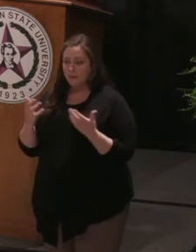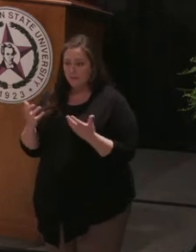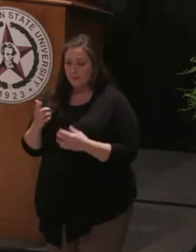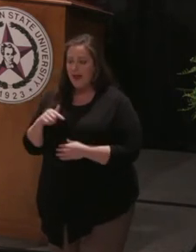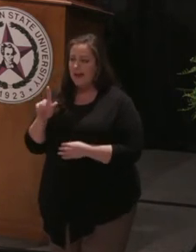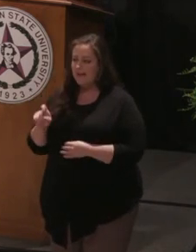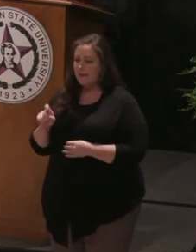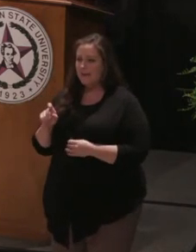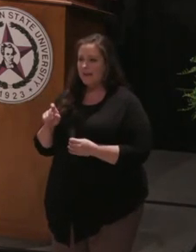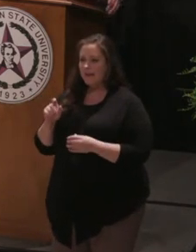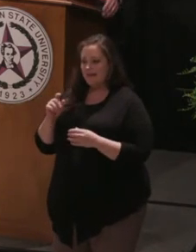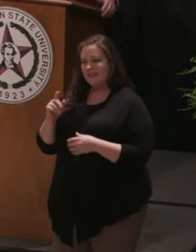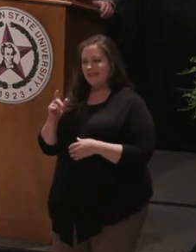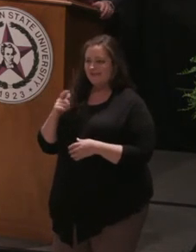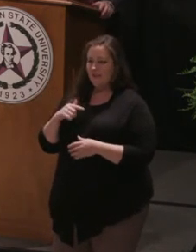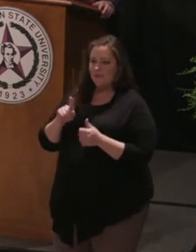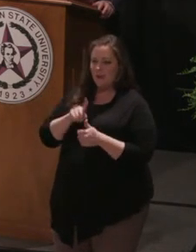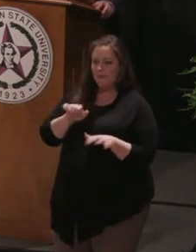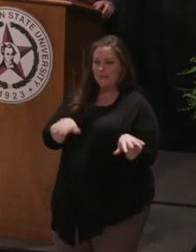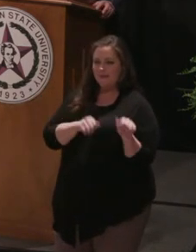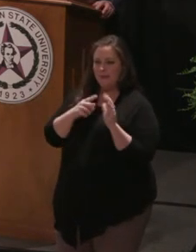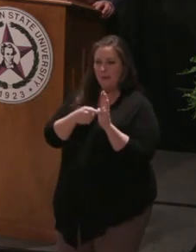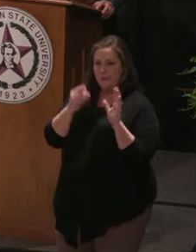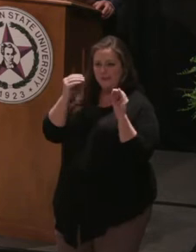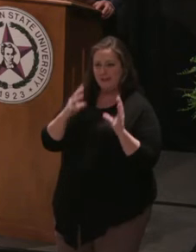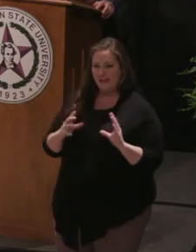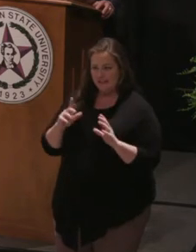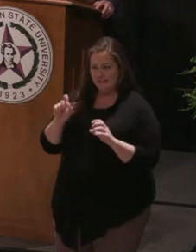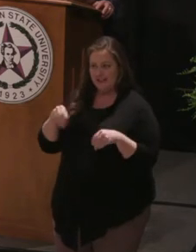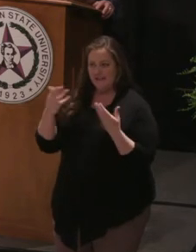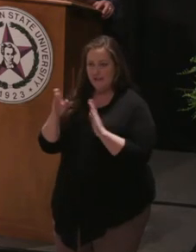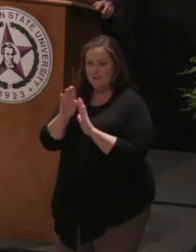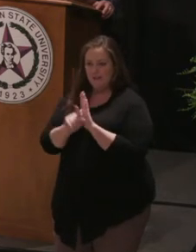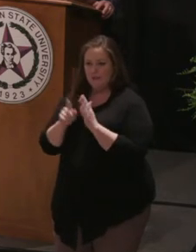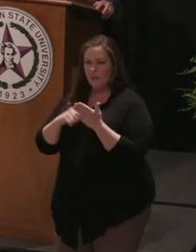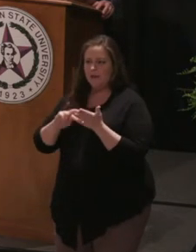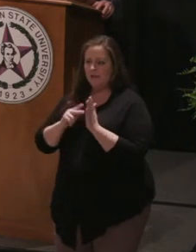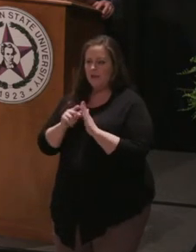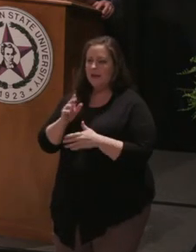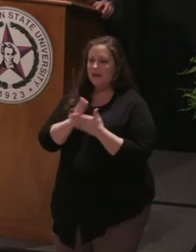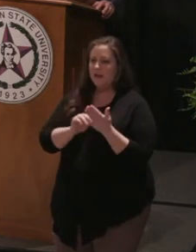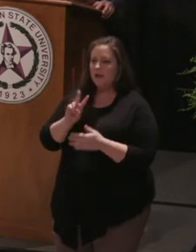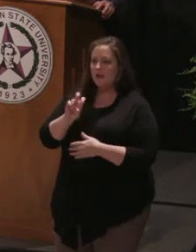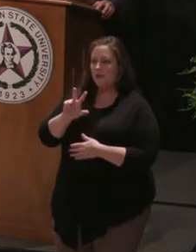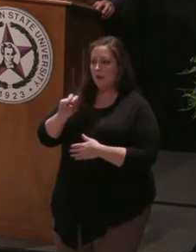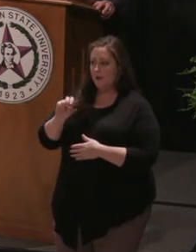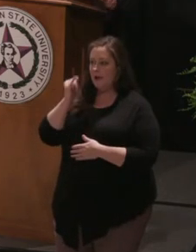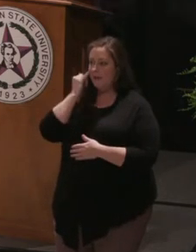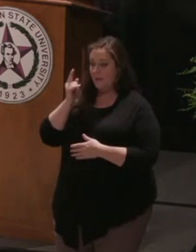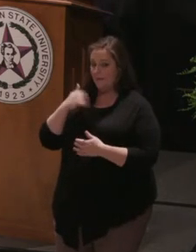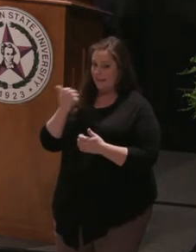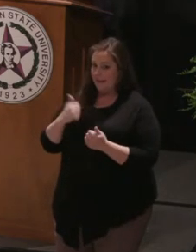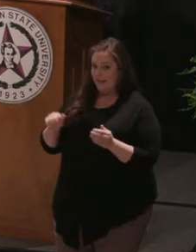sort of have to play professor here and give you a background on what is known as Section 230, because if you have paid